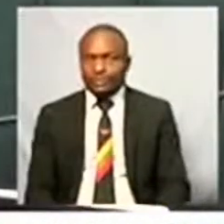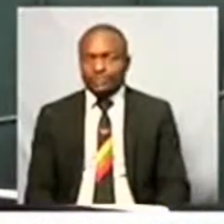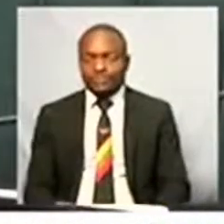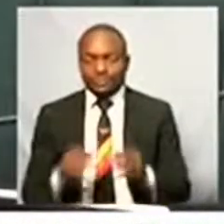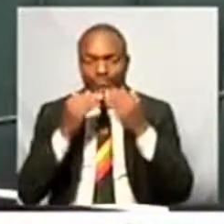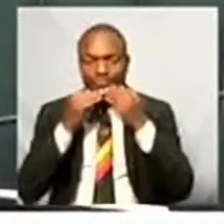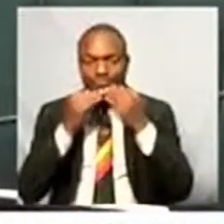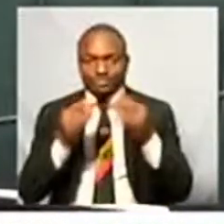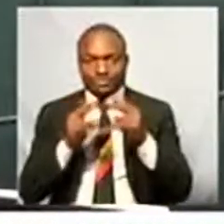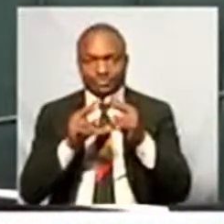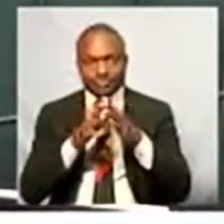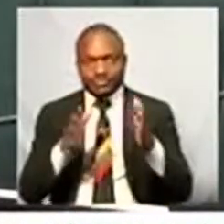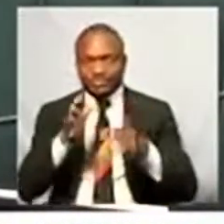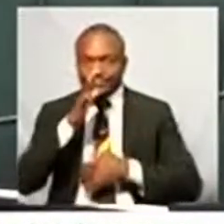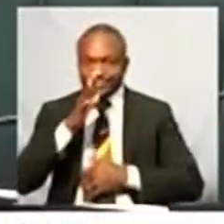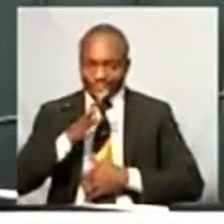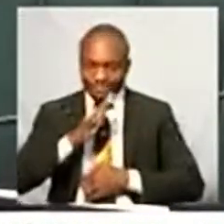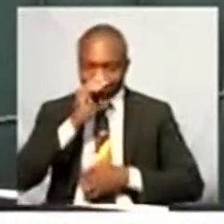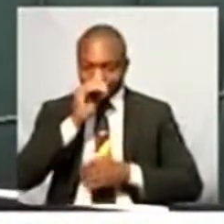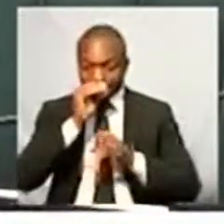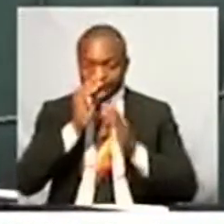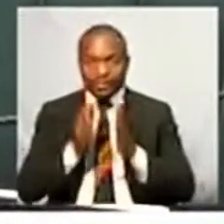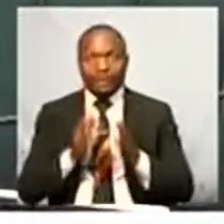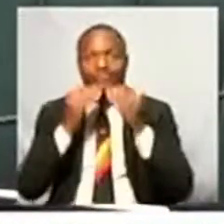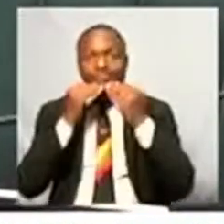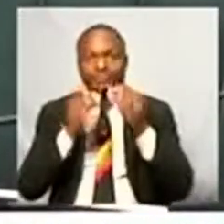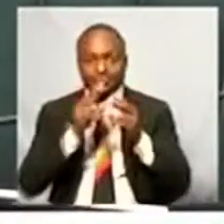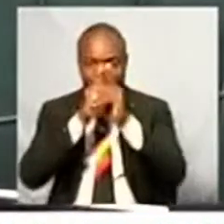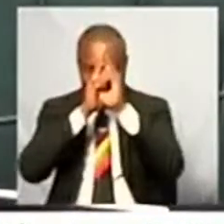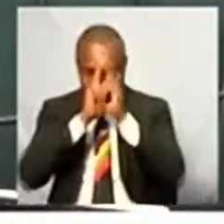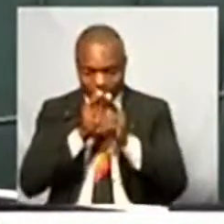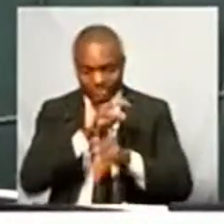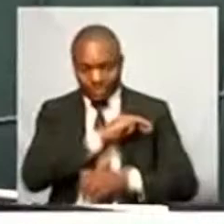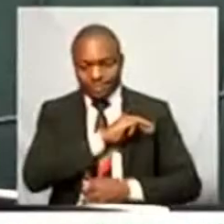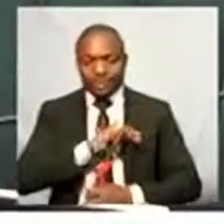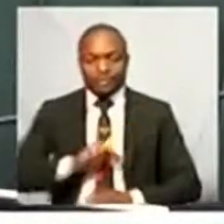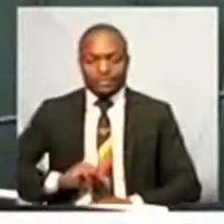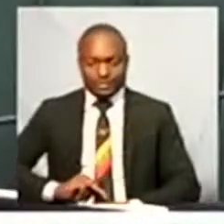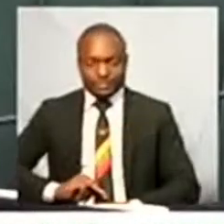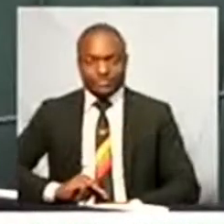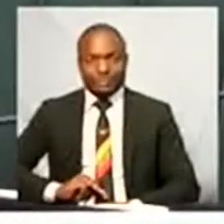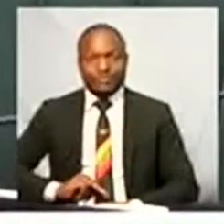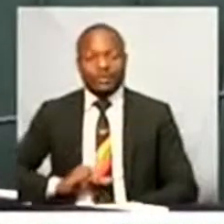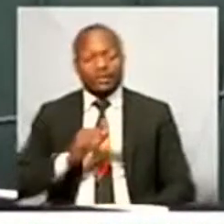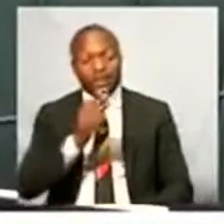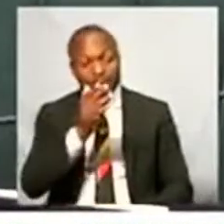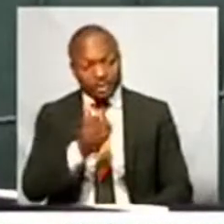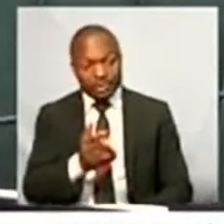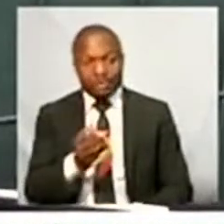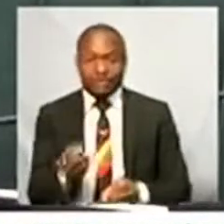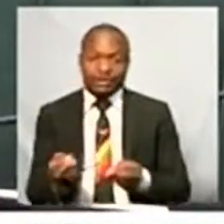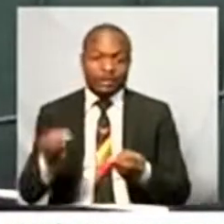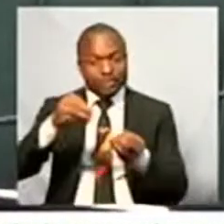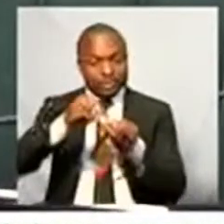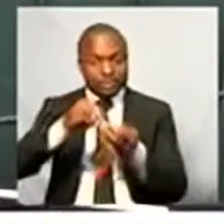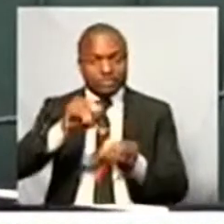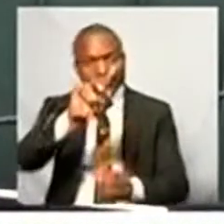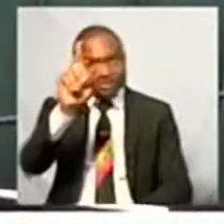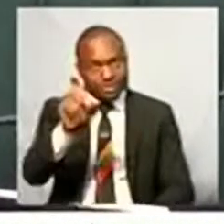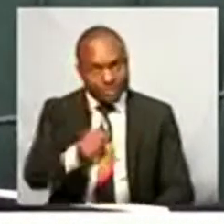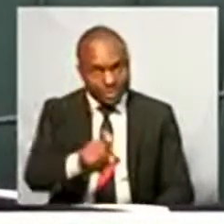Thank you very much, Madam Speaker, and thank you very much, Honorable Member, for that follow-up